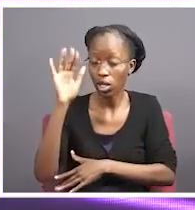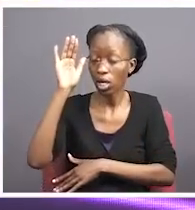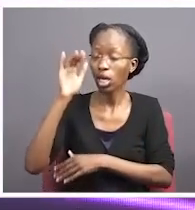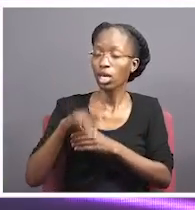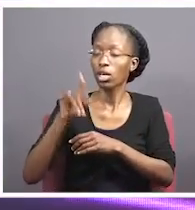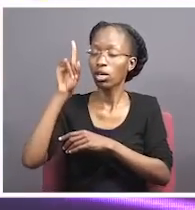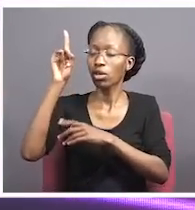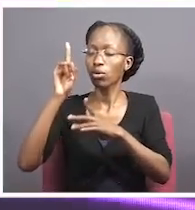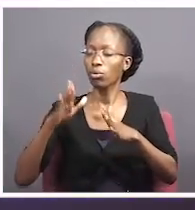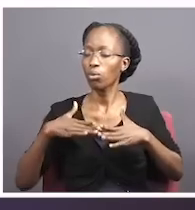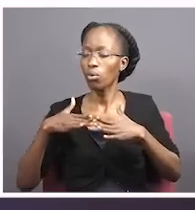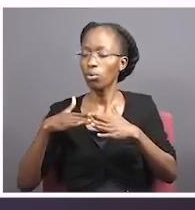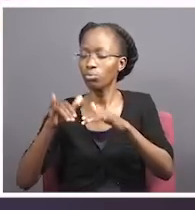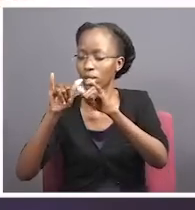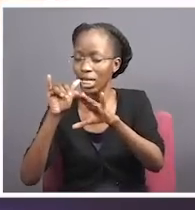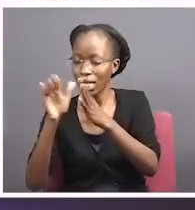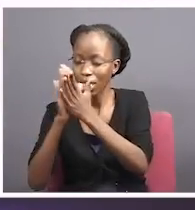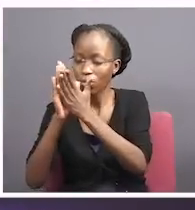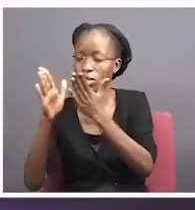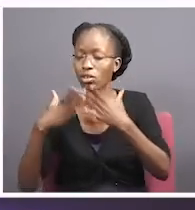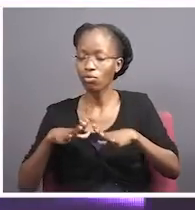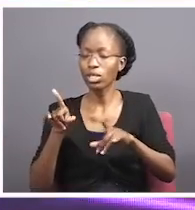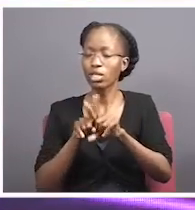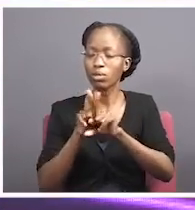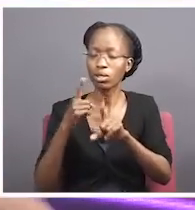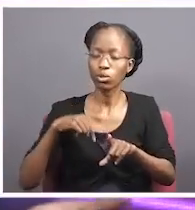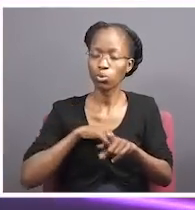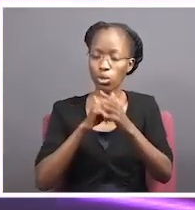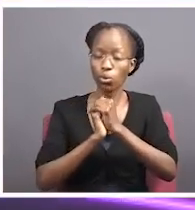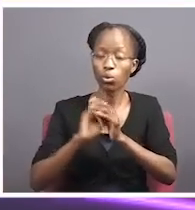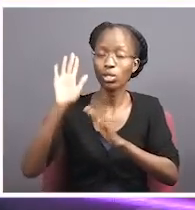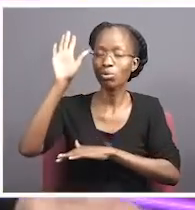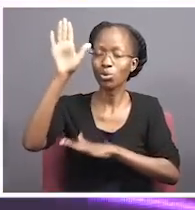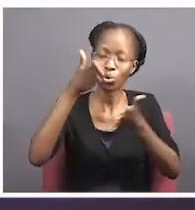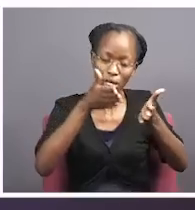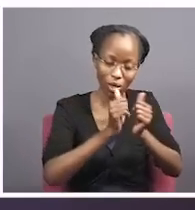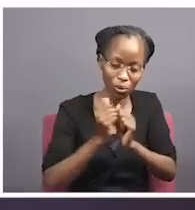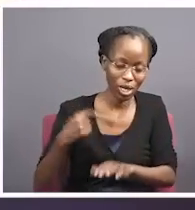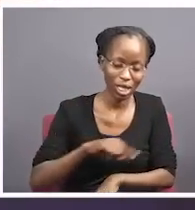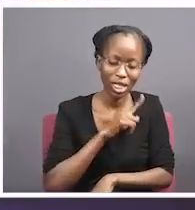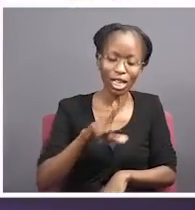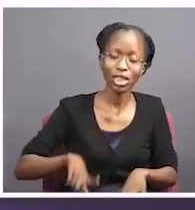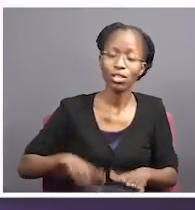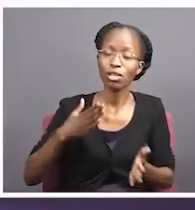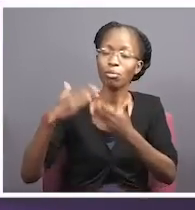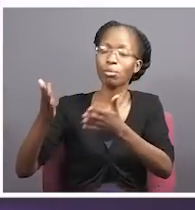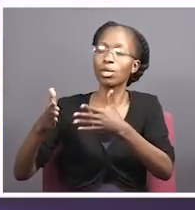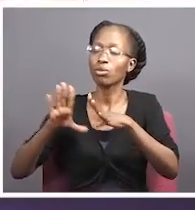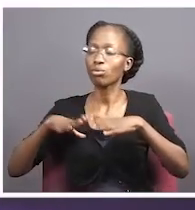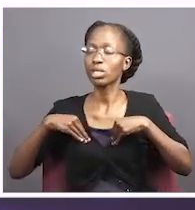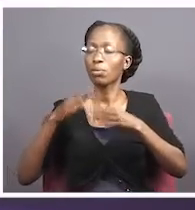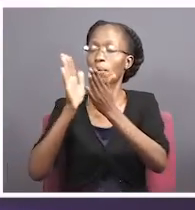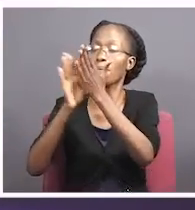says that you inhabit the praises of your people. So even as we worship, you are here with us. And